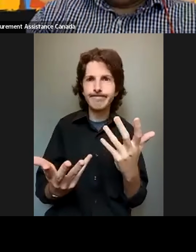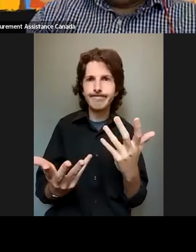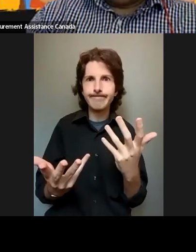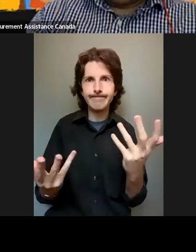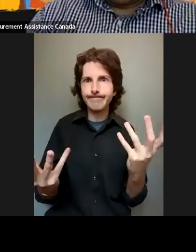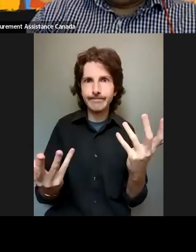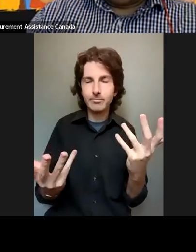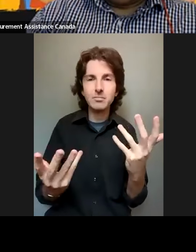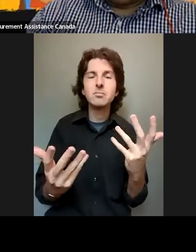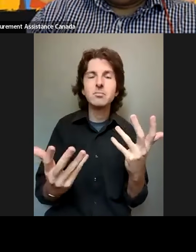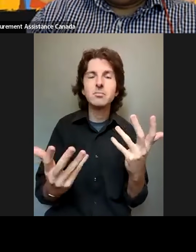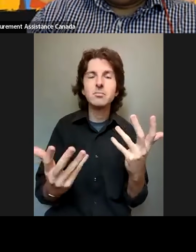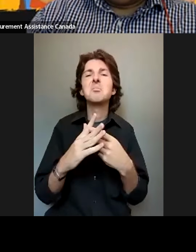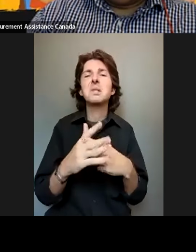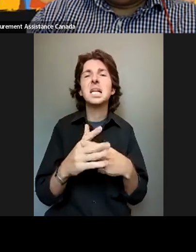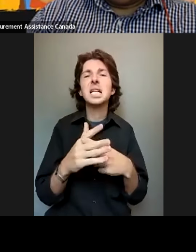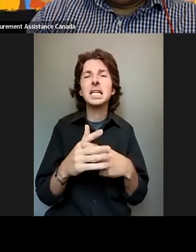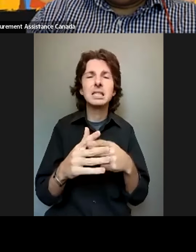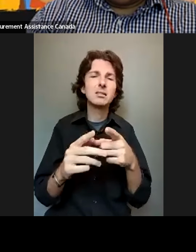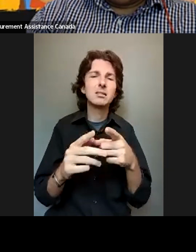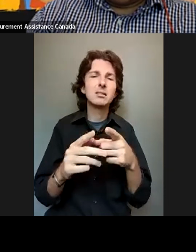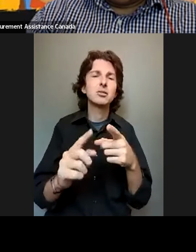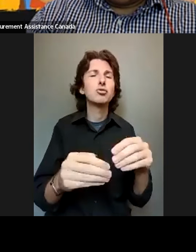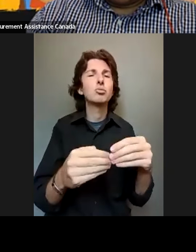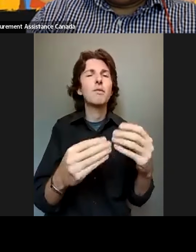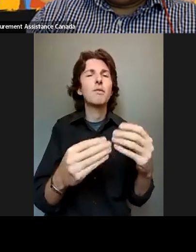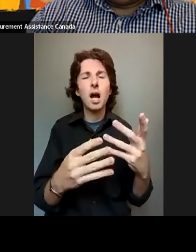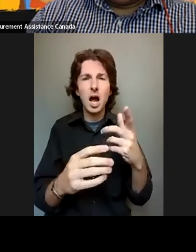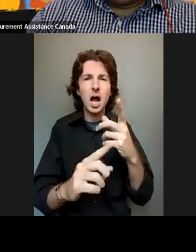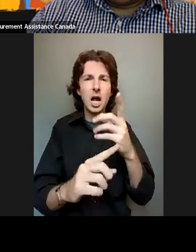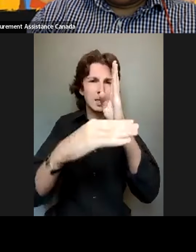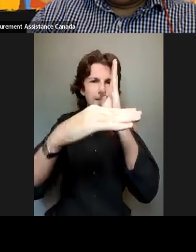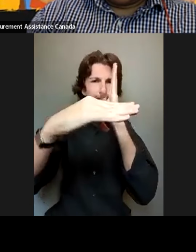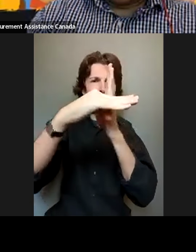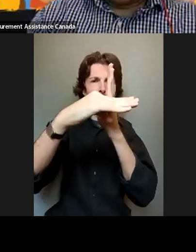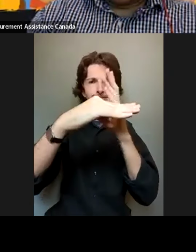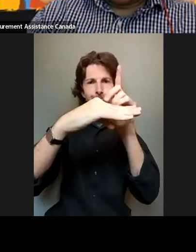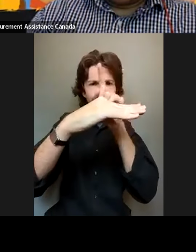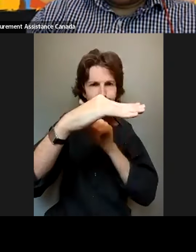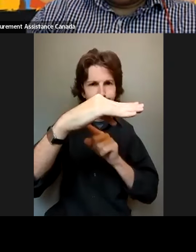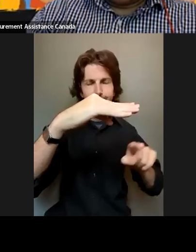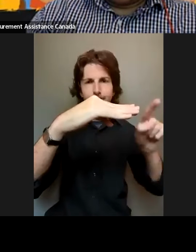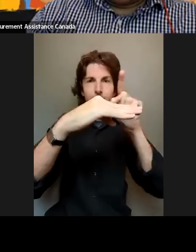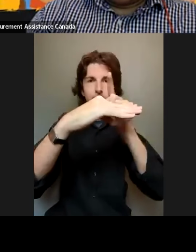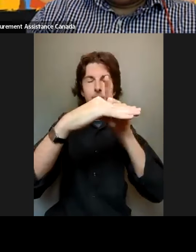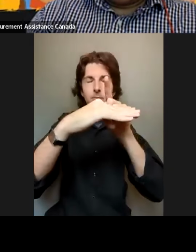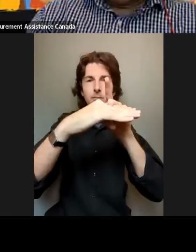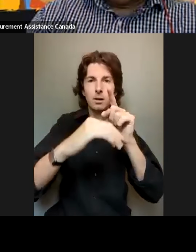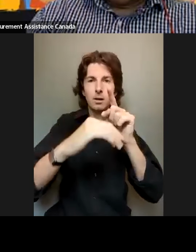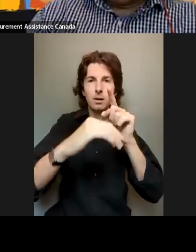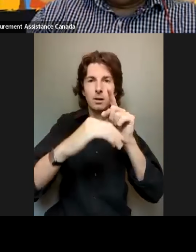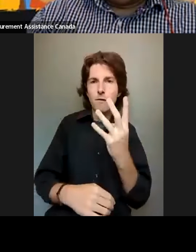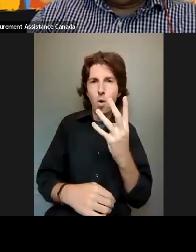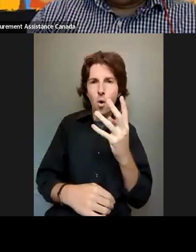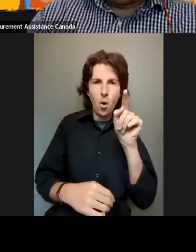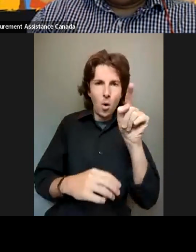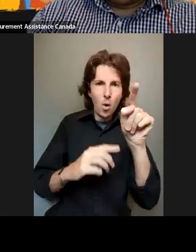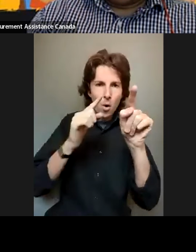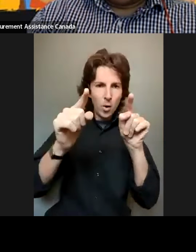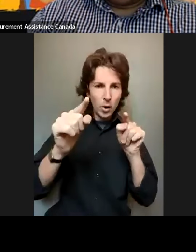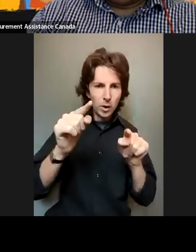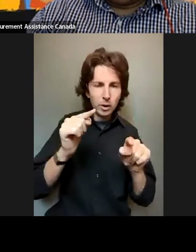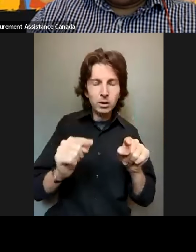graph, the four sections, and one was the barriers. And I know one presenter had said, oh yes, we have